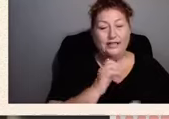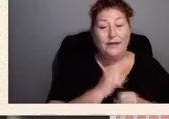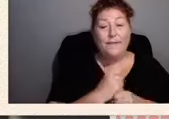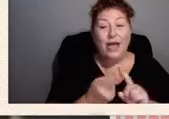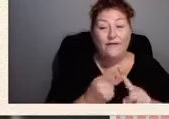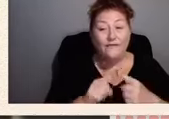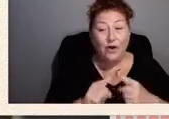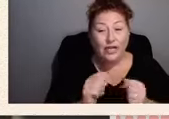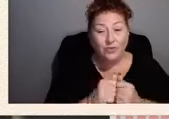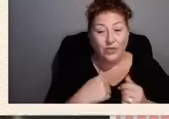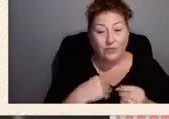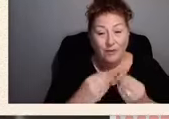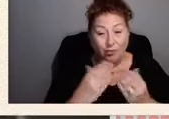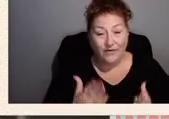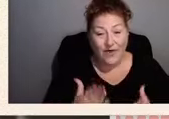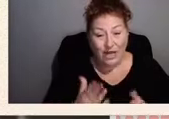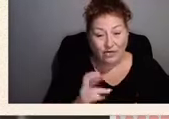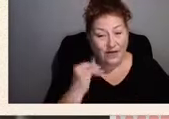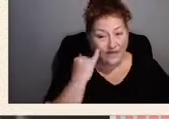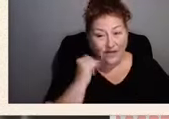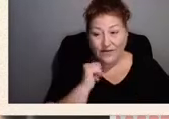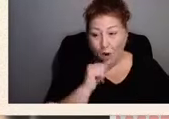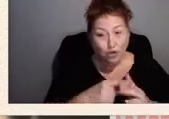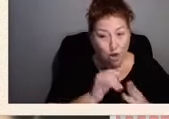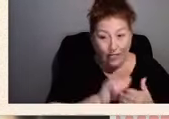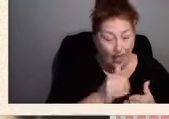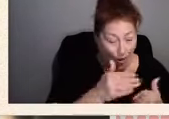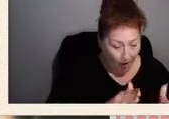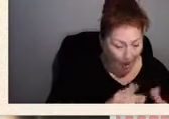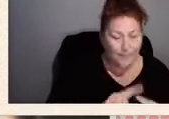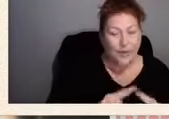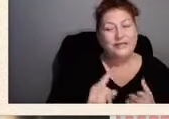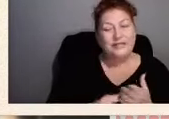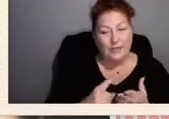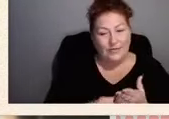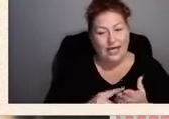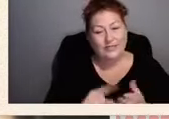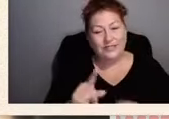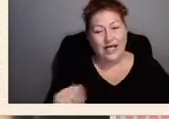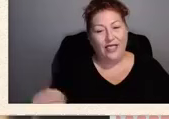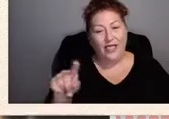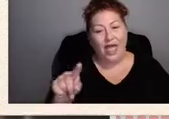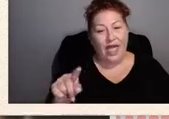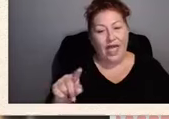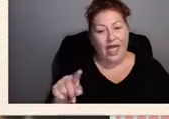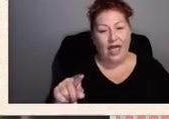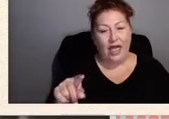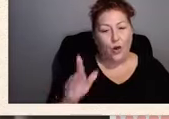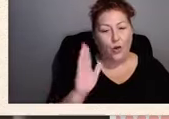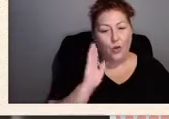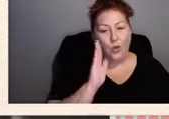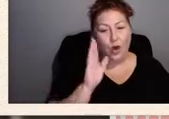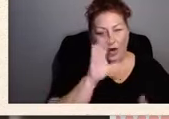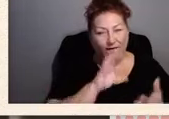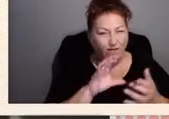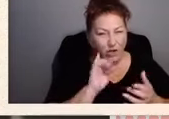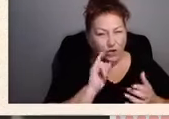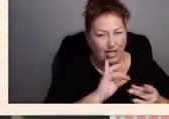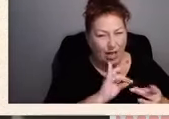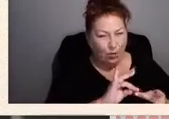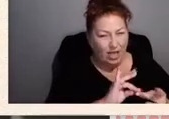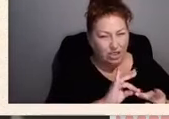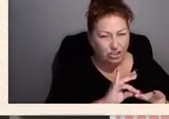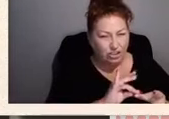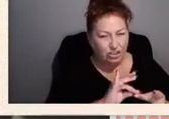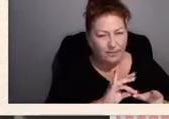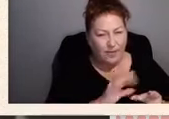providers, even if they don't start out that way. But sometimes they will confuse that relationship and